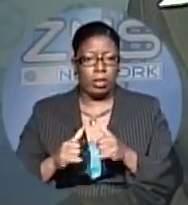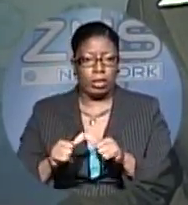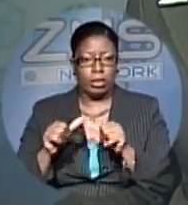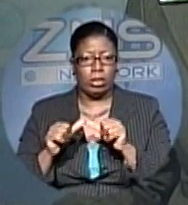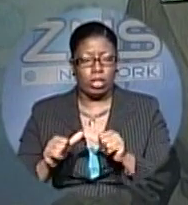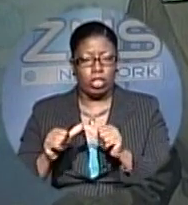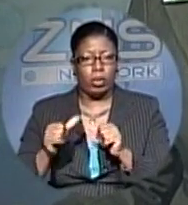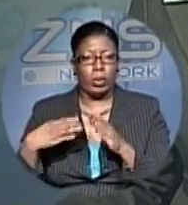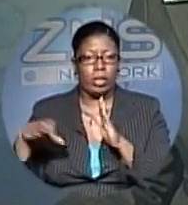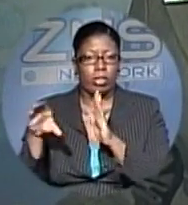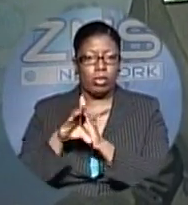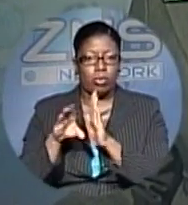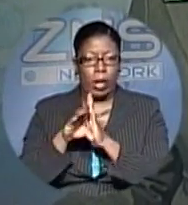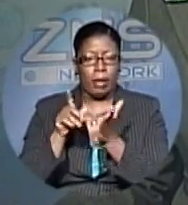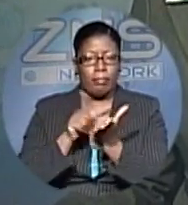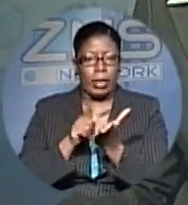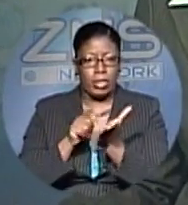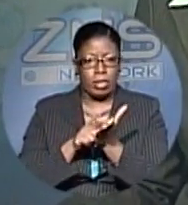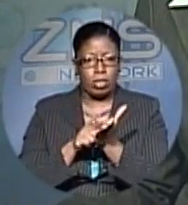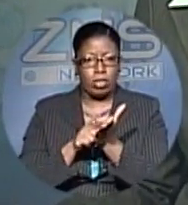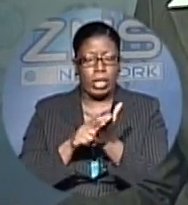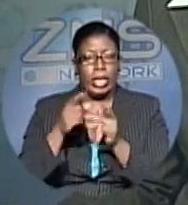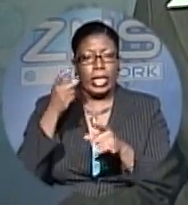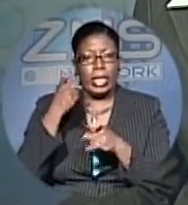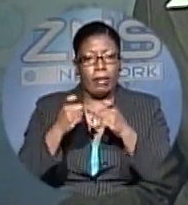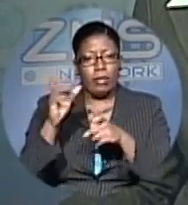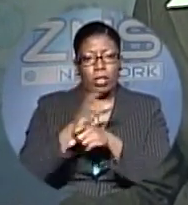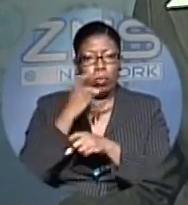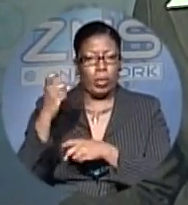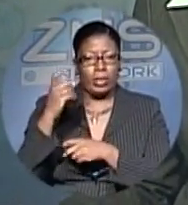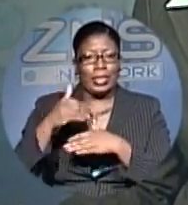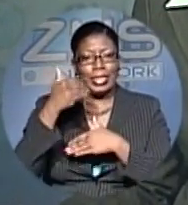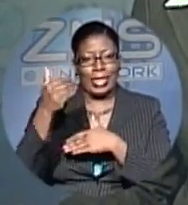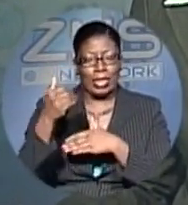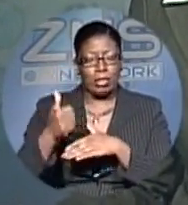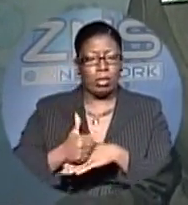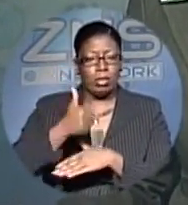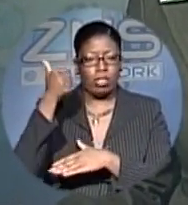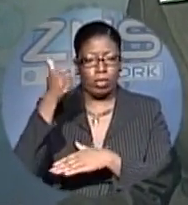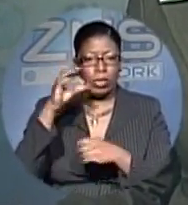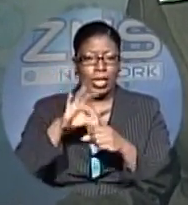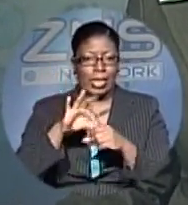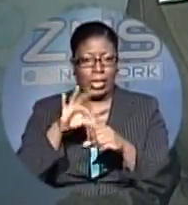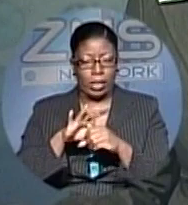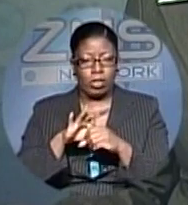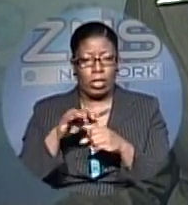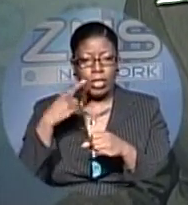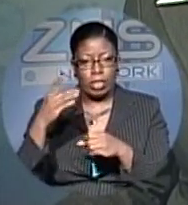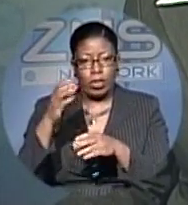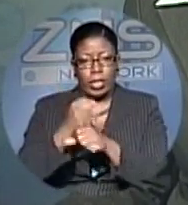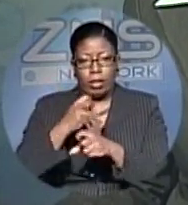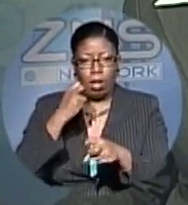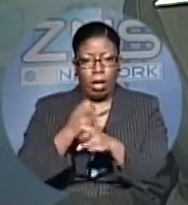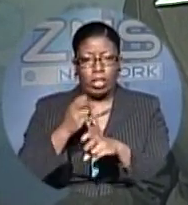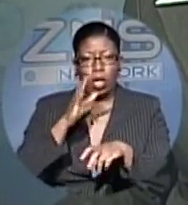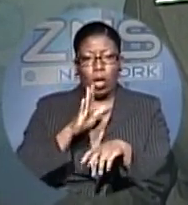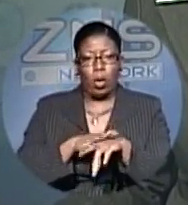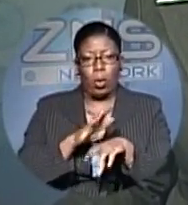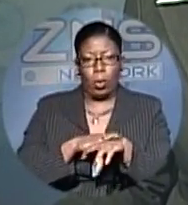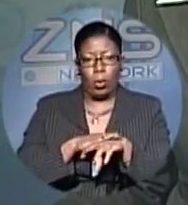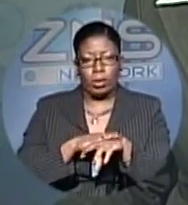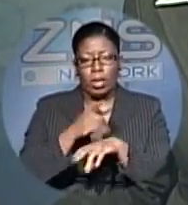with its crime plan message. If it wins the next general election, it's vowing to get even tougher on gun